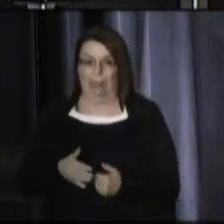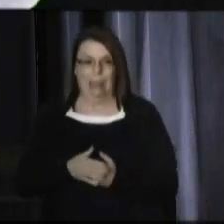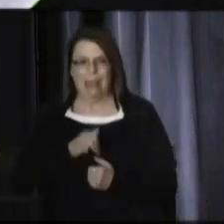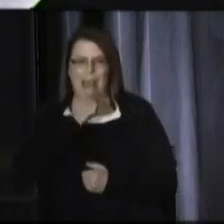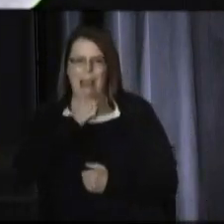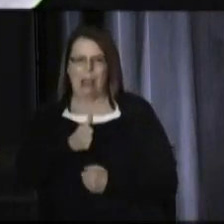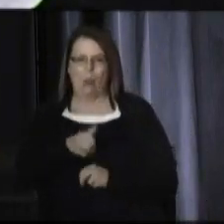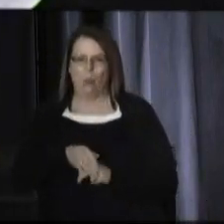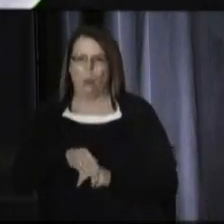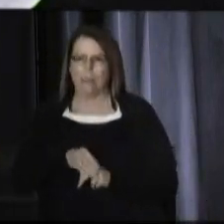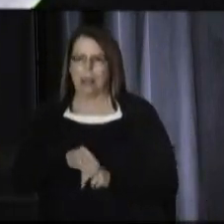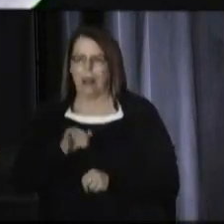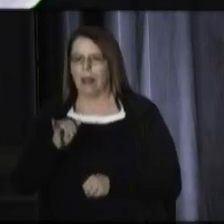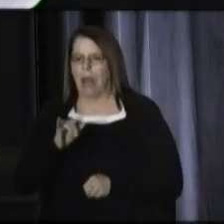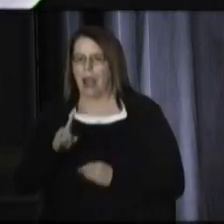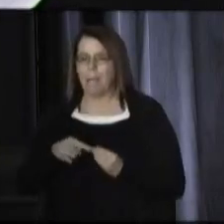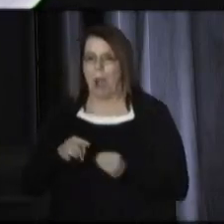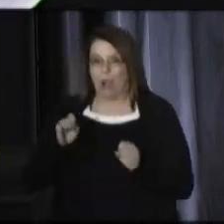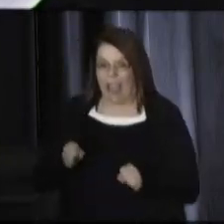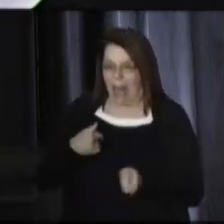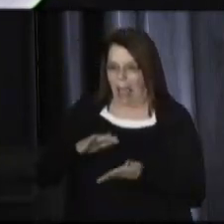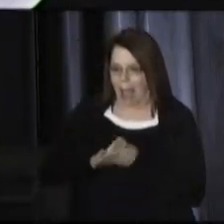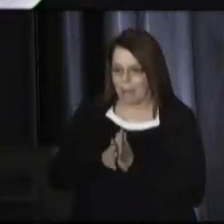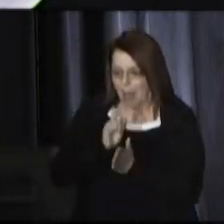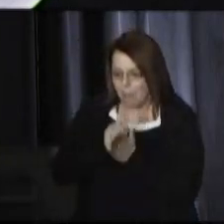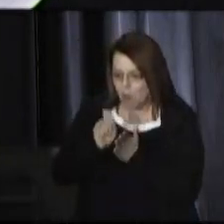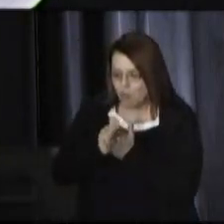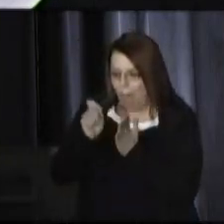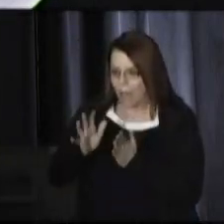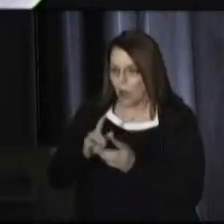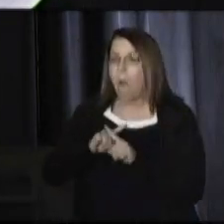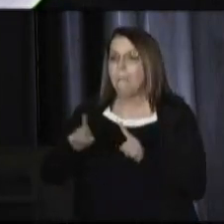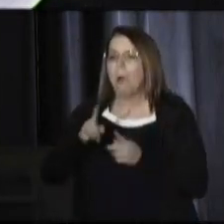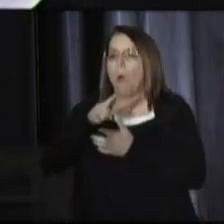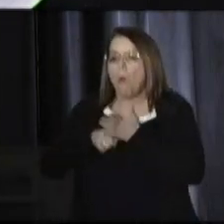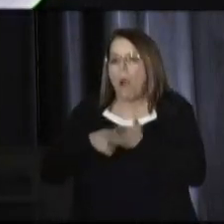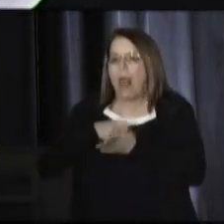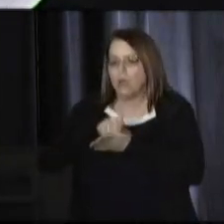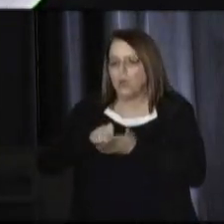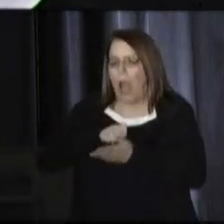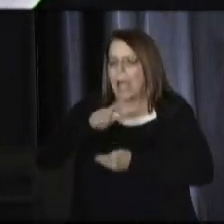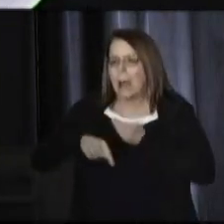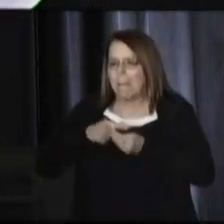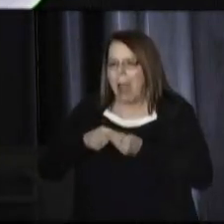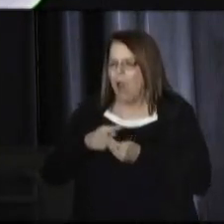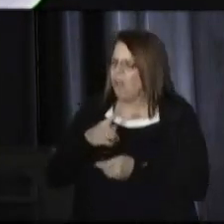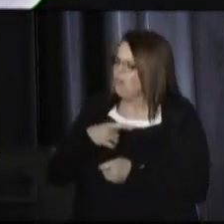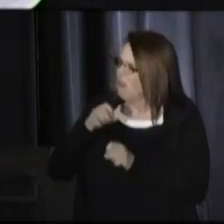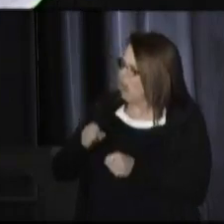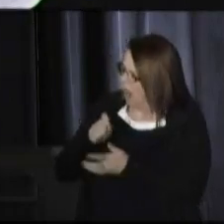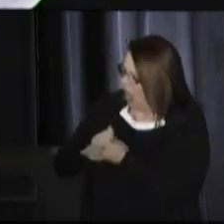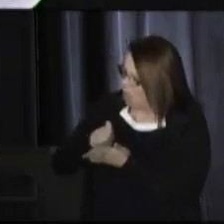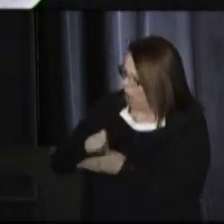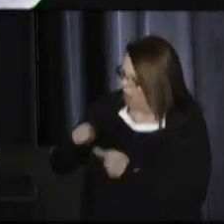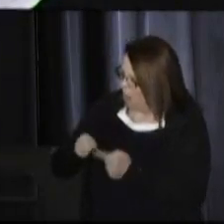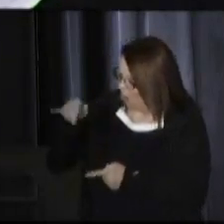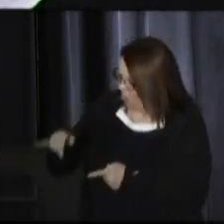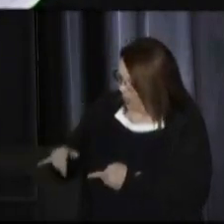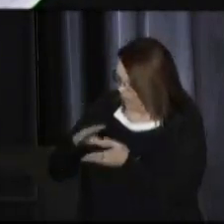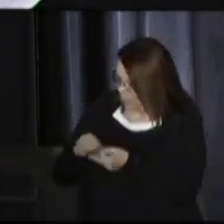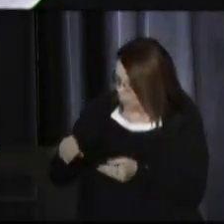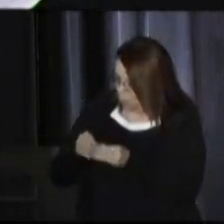also create kind of fake drama of my own that were just lies and rumors. And I feel like that